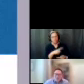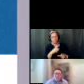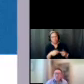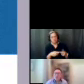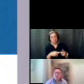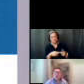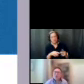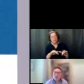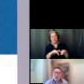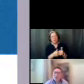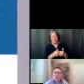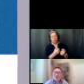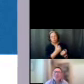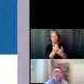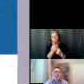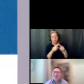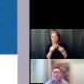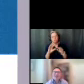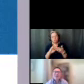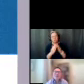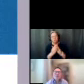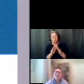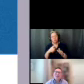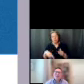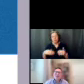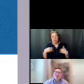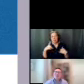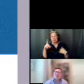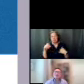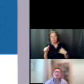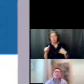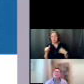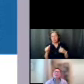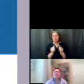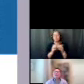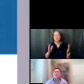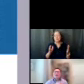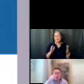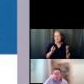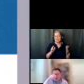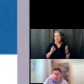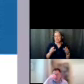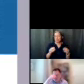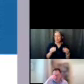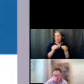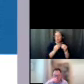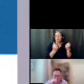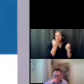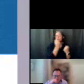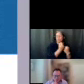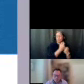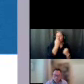support communities that live with disabilities without reinforcing positive ableism? oh